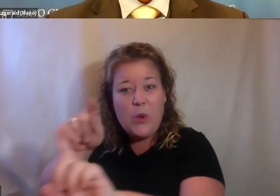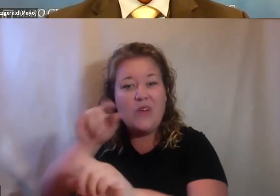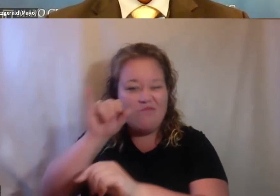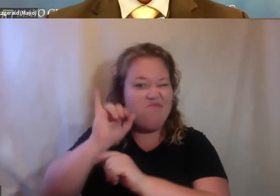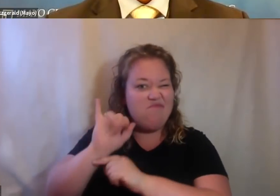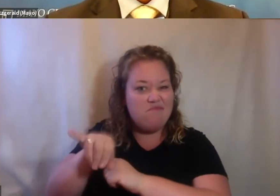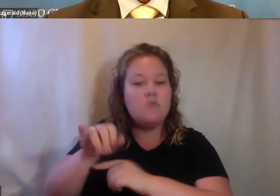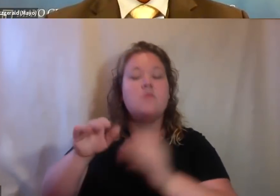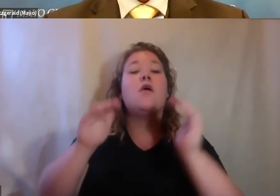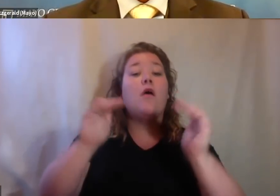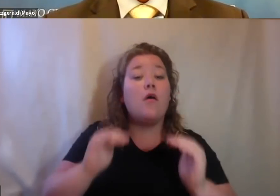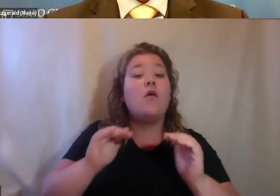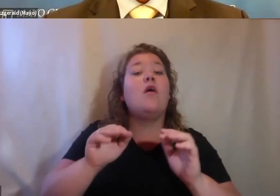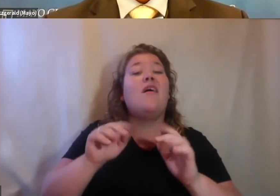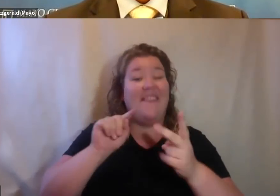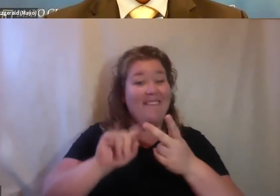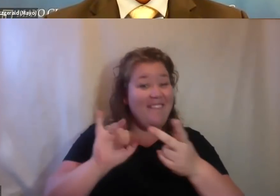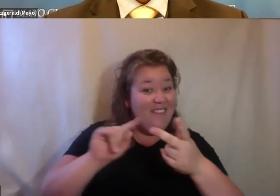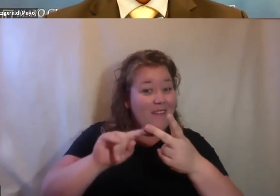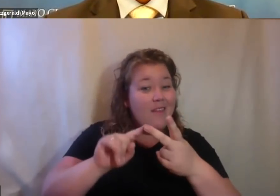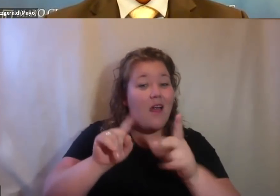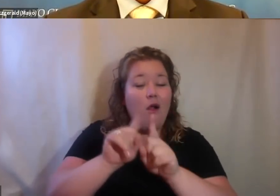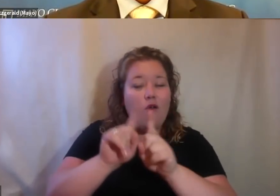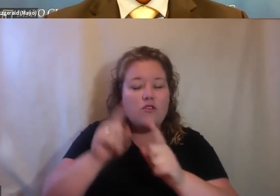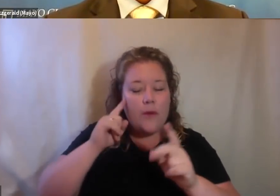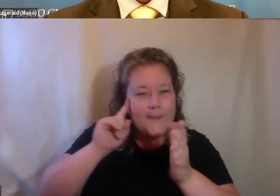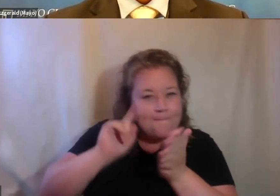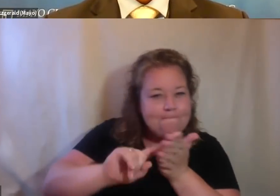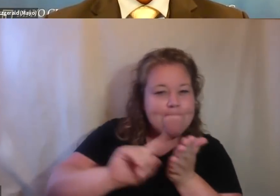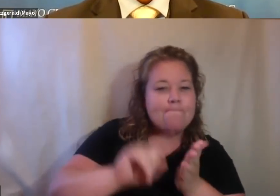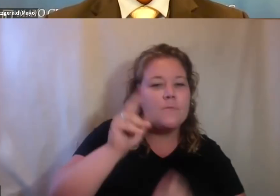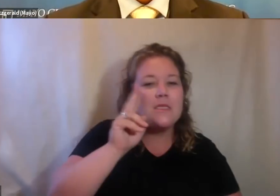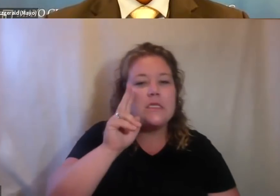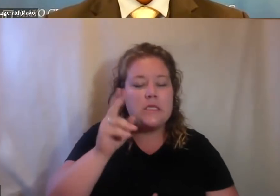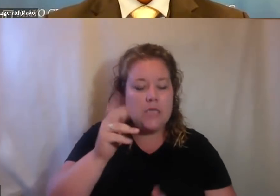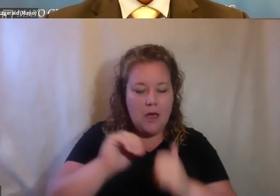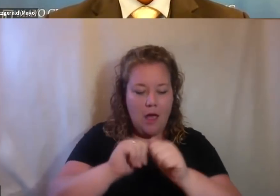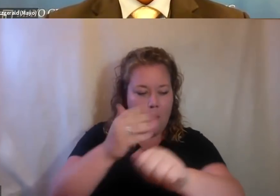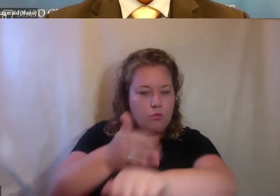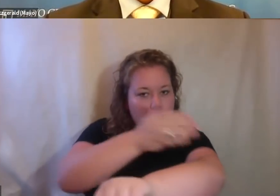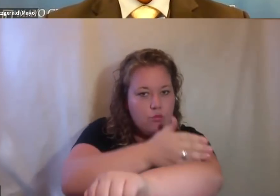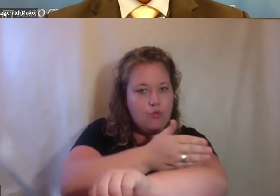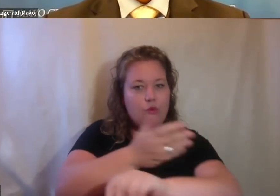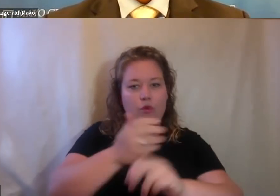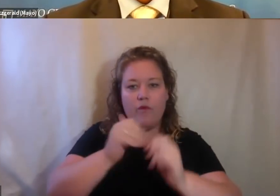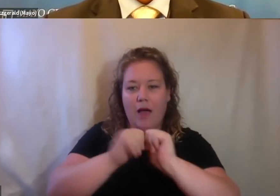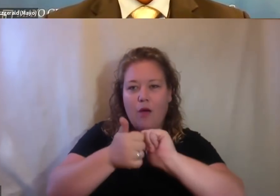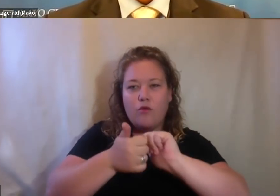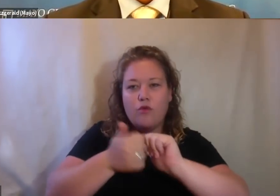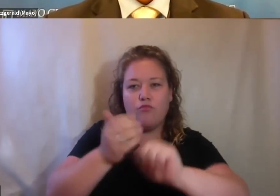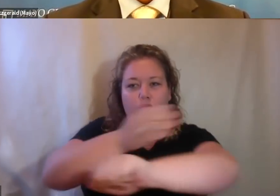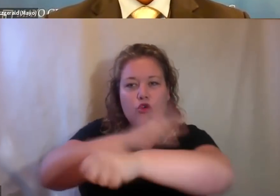community indicators give us an opportunity to look and see where are there areas for improvement, where we should be putting some emphasis and efforts collaboratively to get